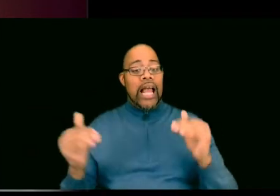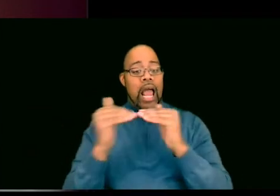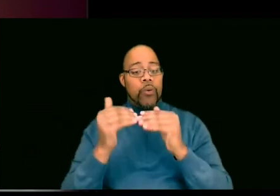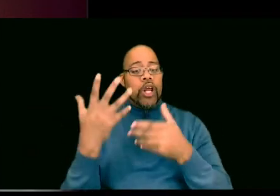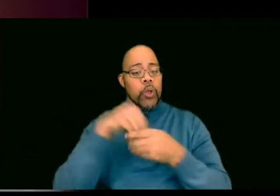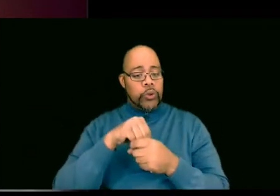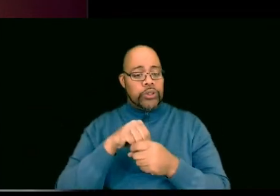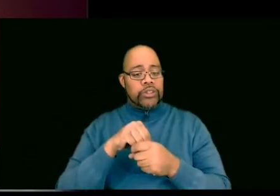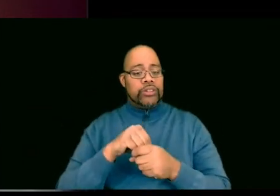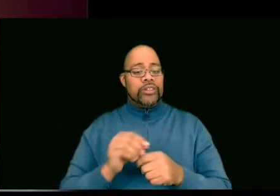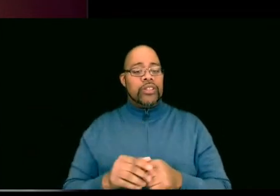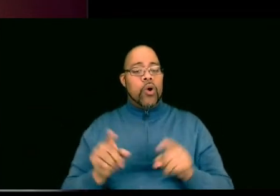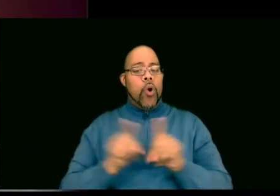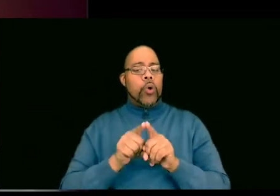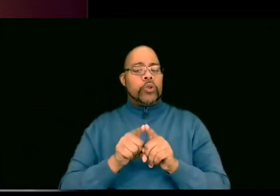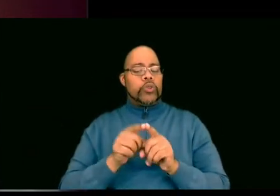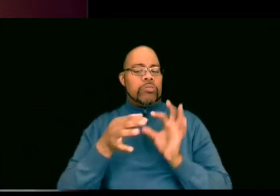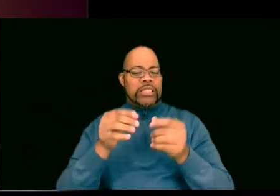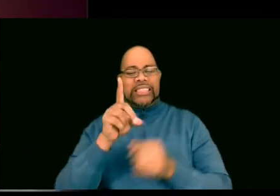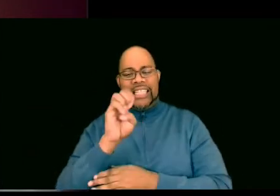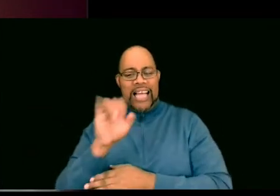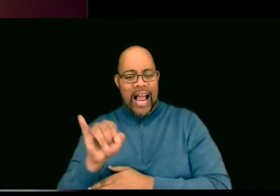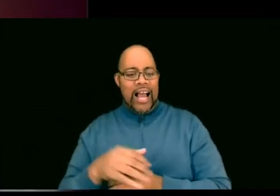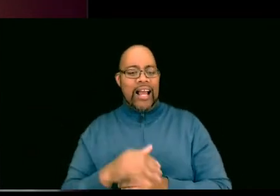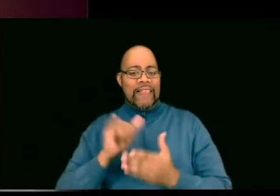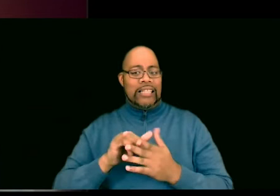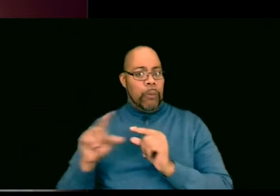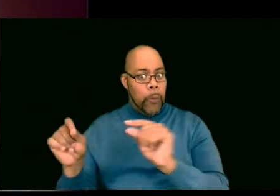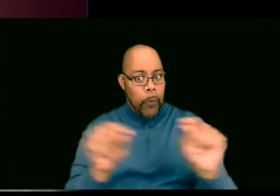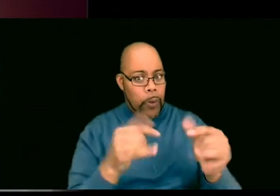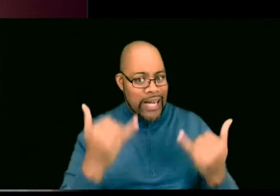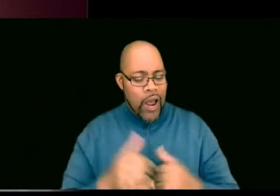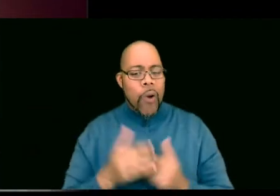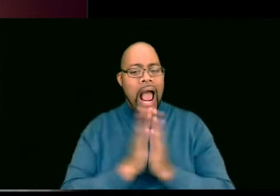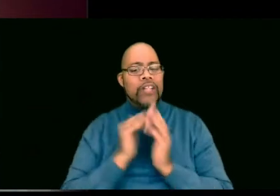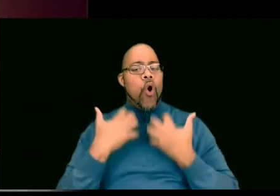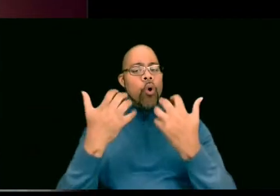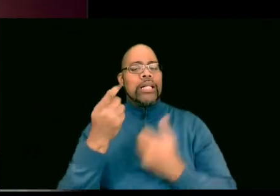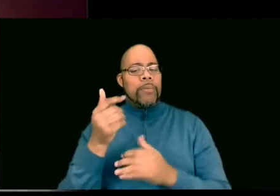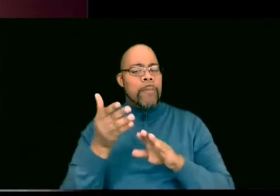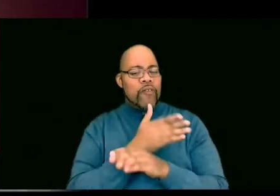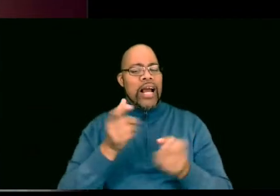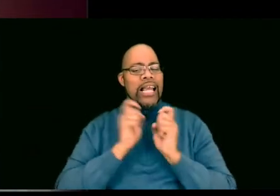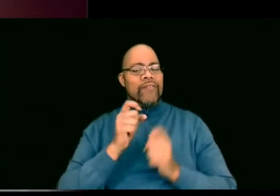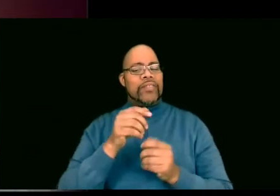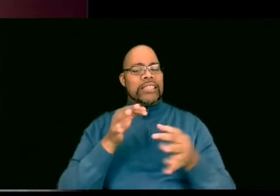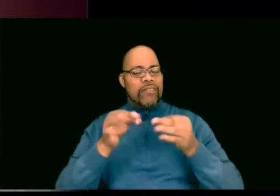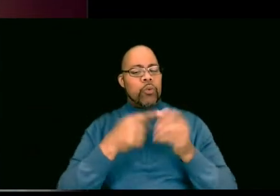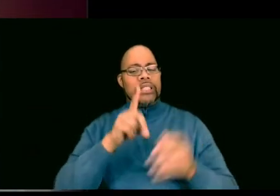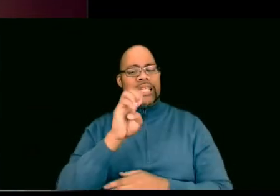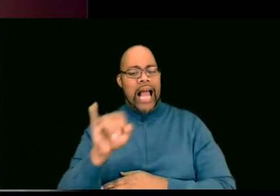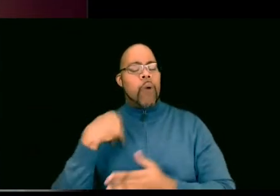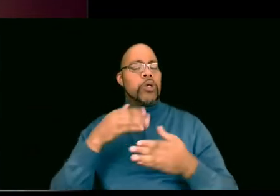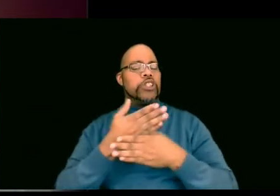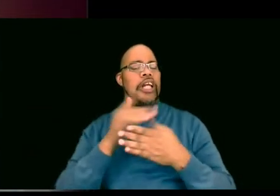diversity, equity, and inclusion, also known as DEI, being such a buzzword right now, we asked our audience a little earlier to give us a definition of